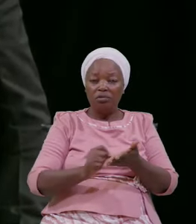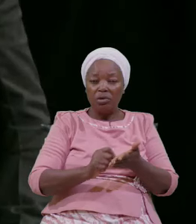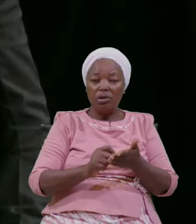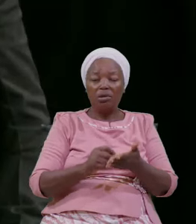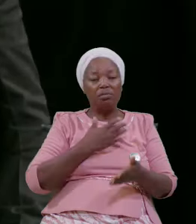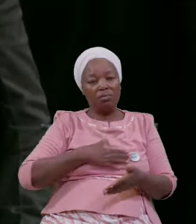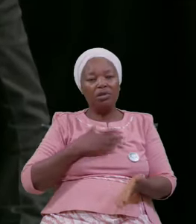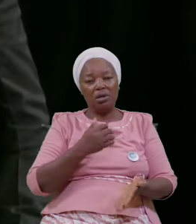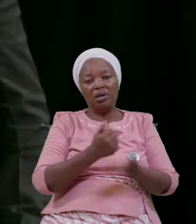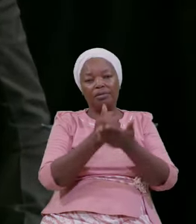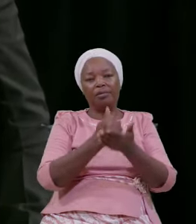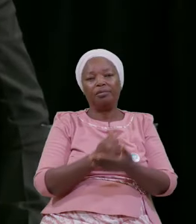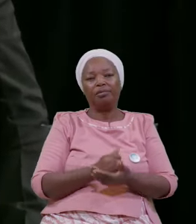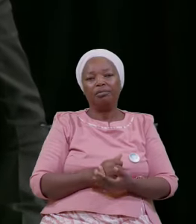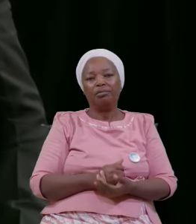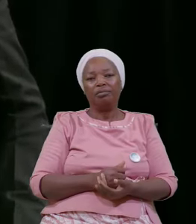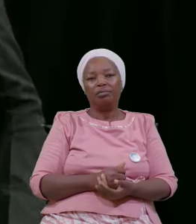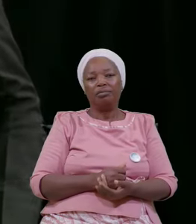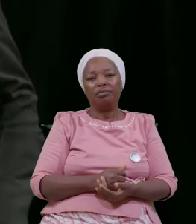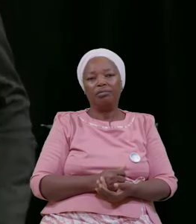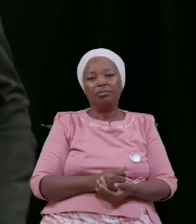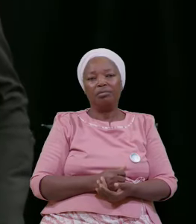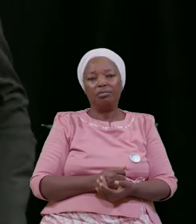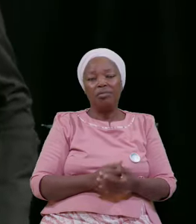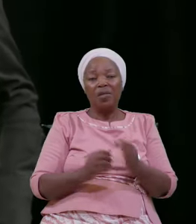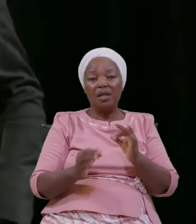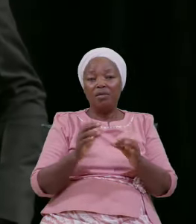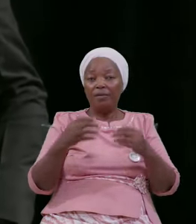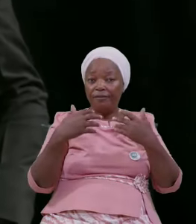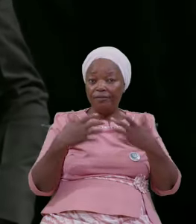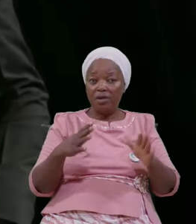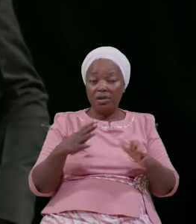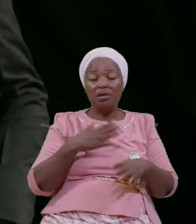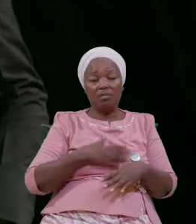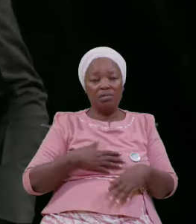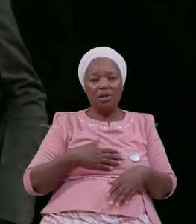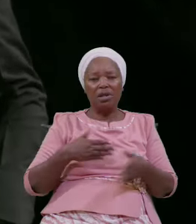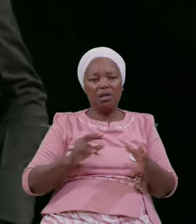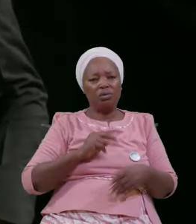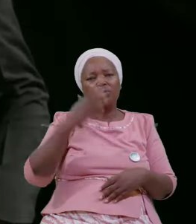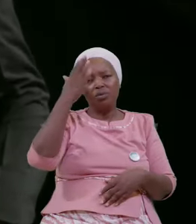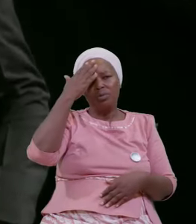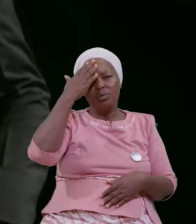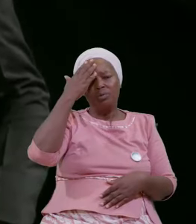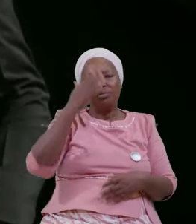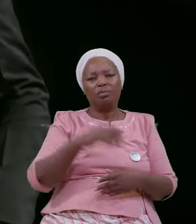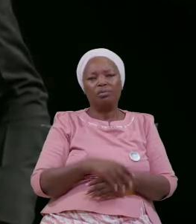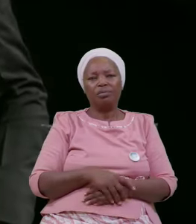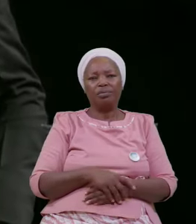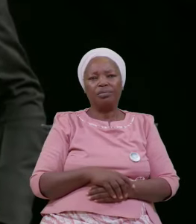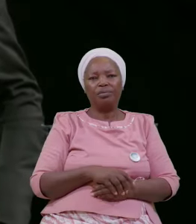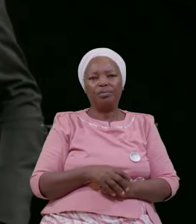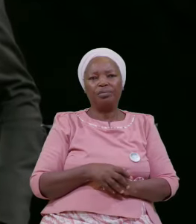If you are true, the supervisors, can you raise up the flags?